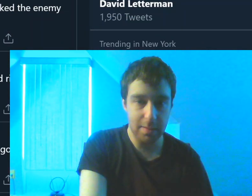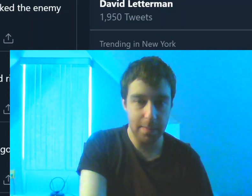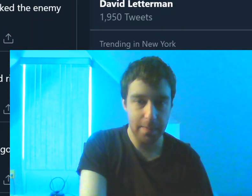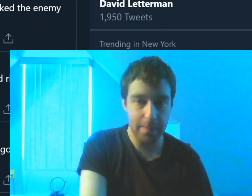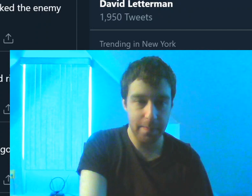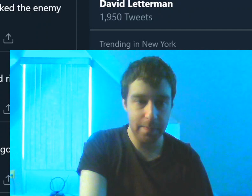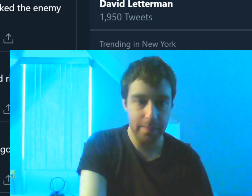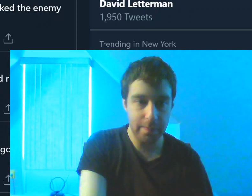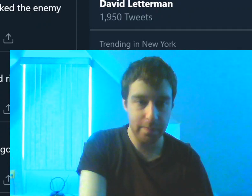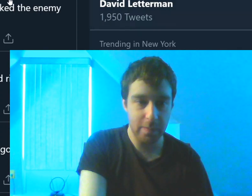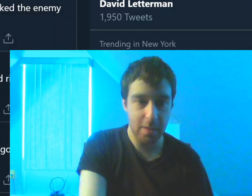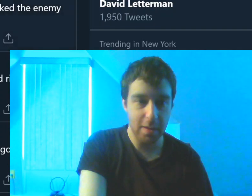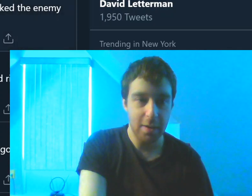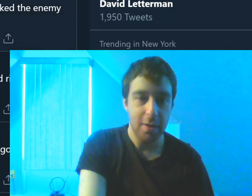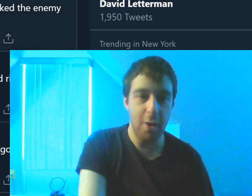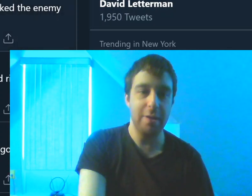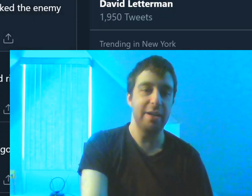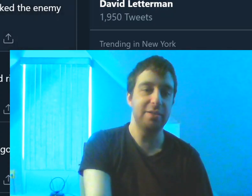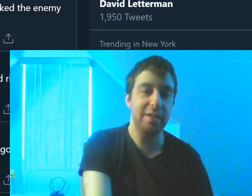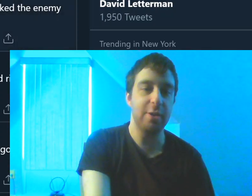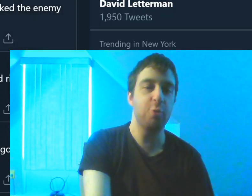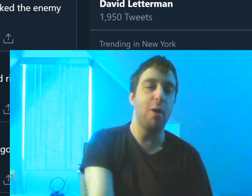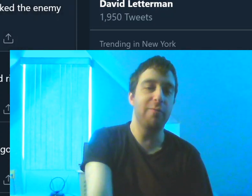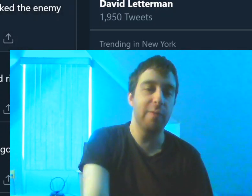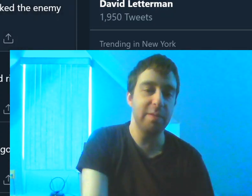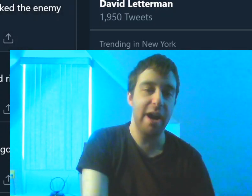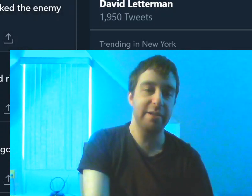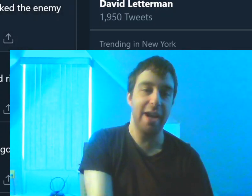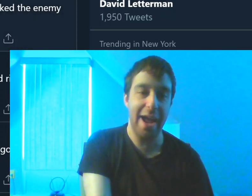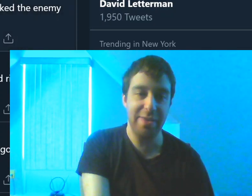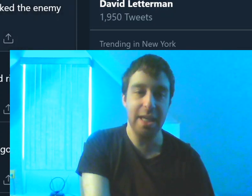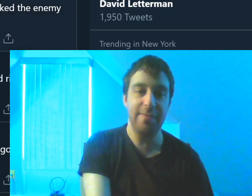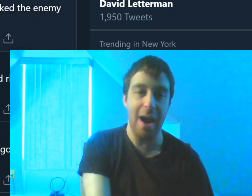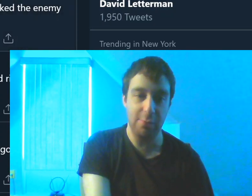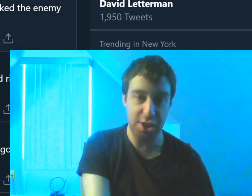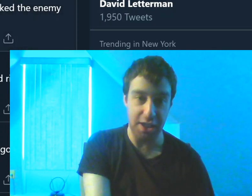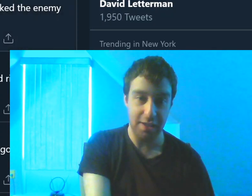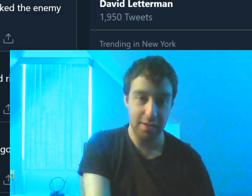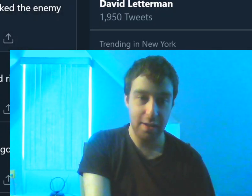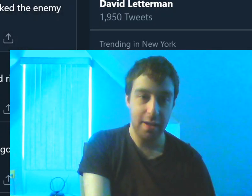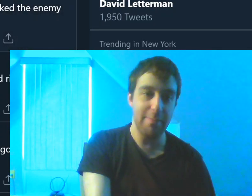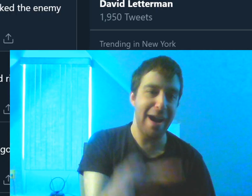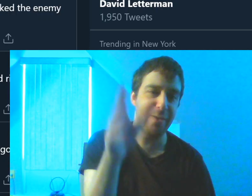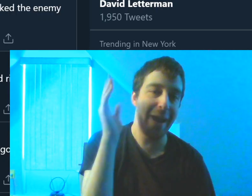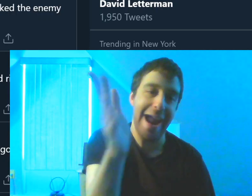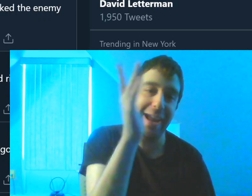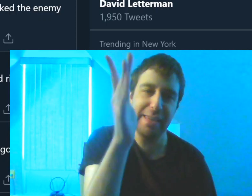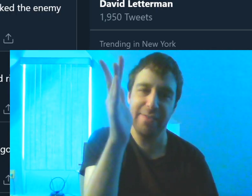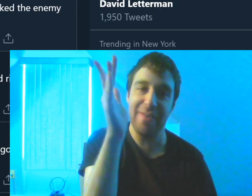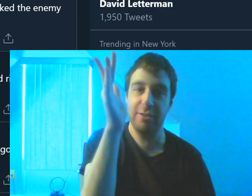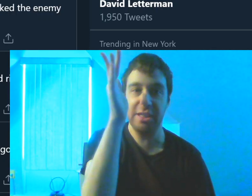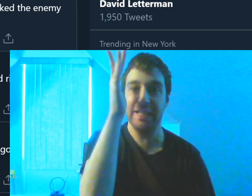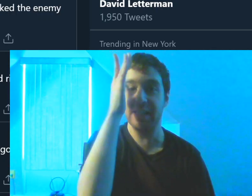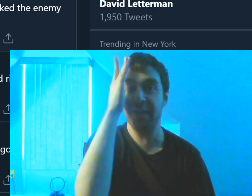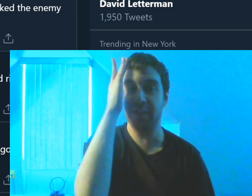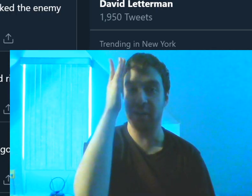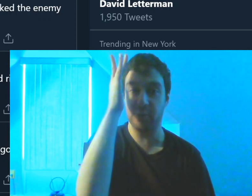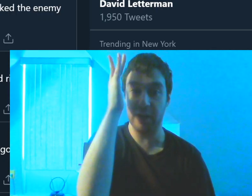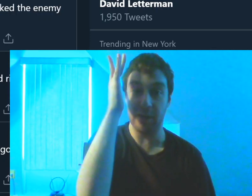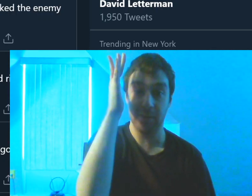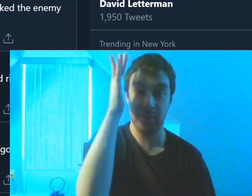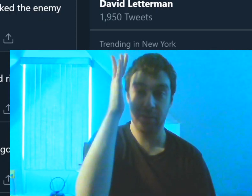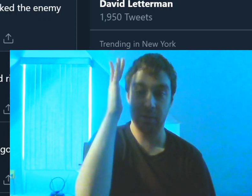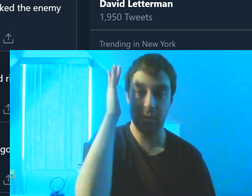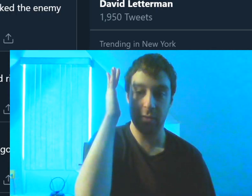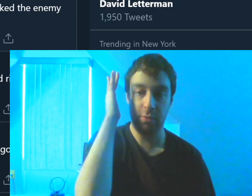Oh, and here's a quote from Dr. Anthony Fauci. And by the way, Anthony Fauci isn't even on